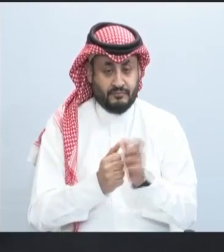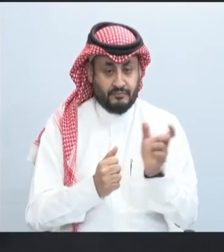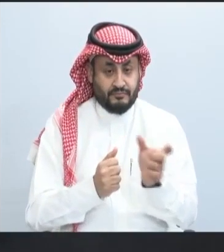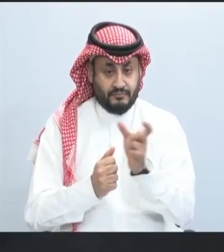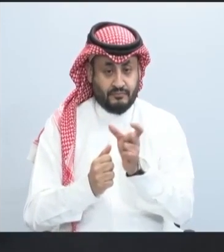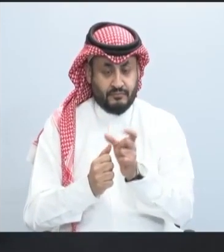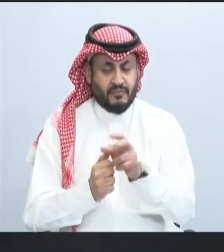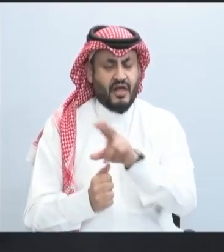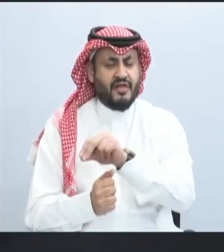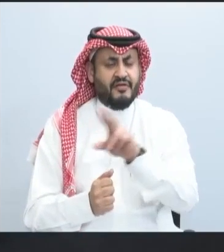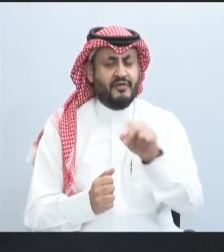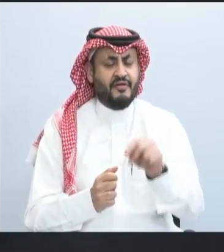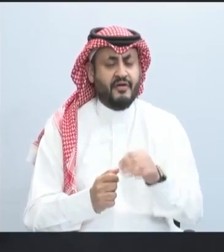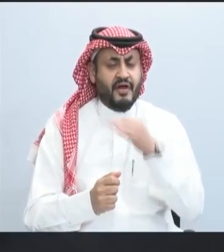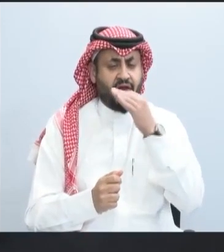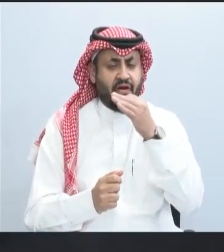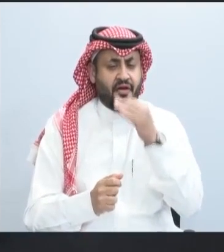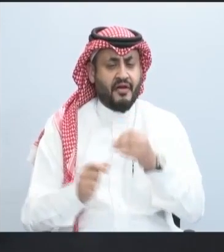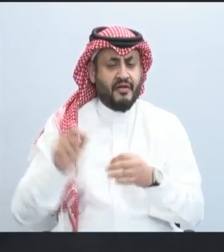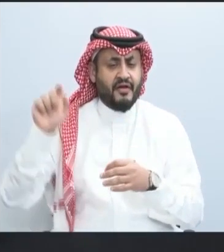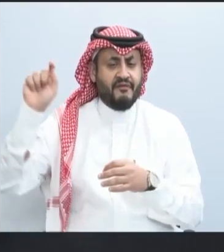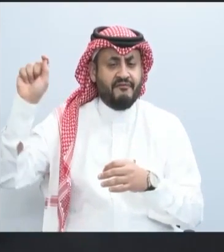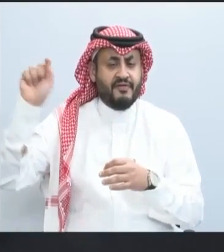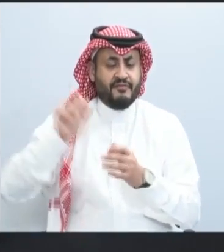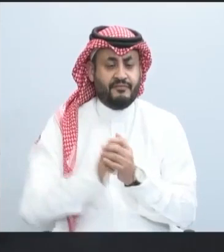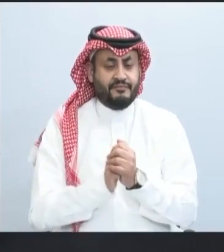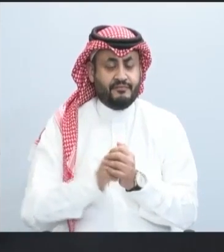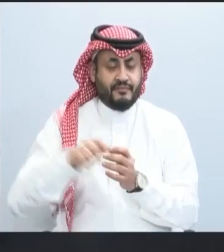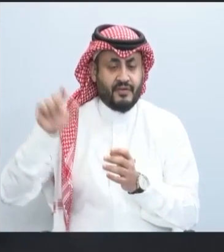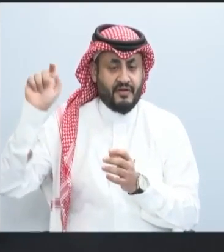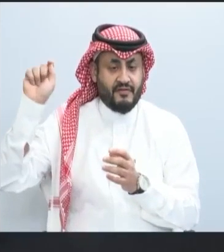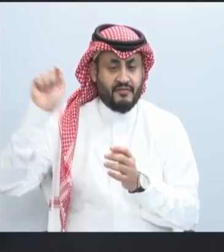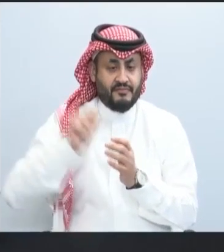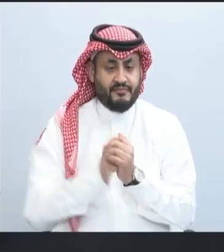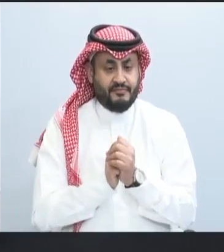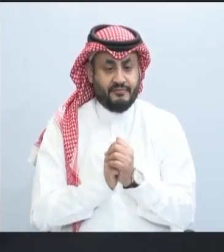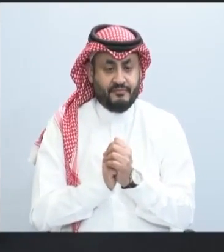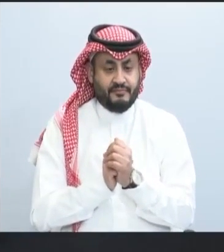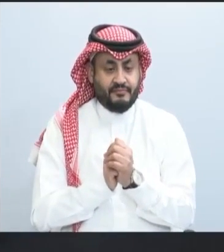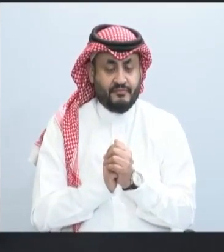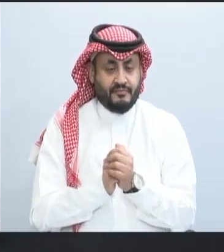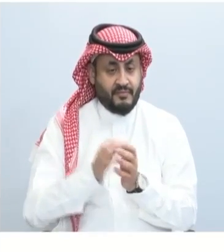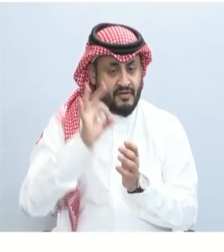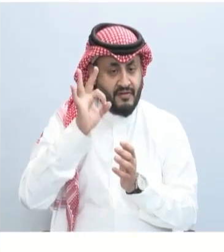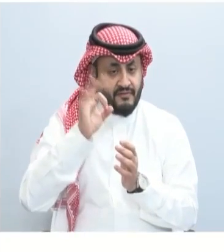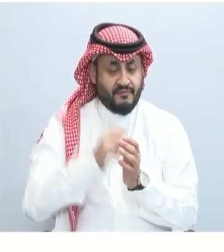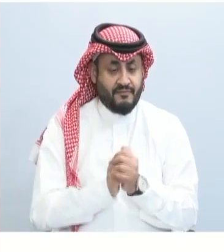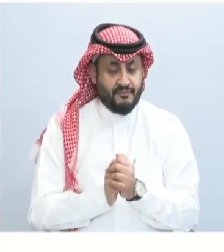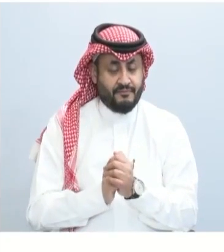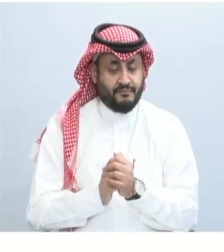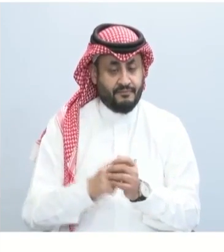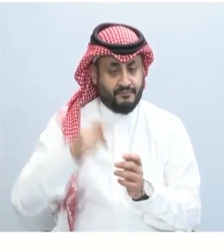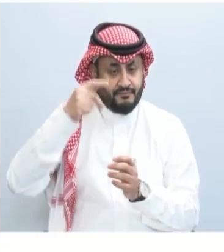but they share the same sound. The sounds of F here is frog, and